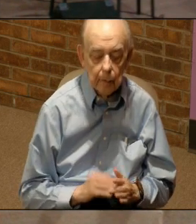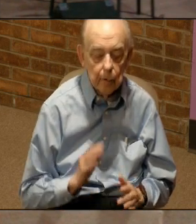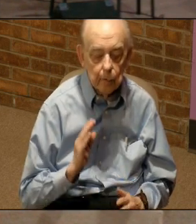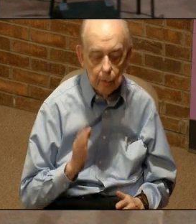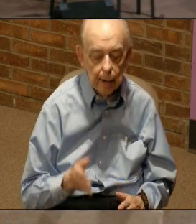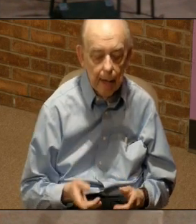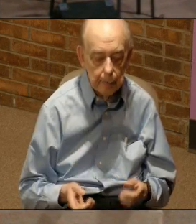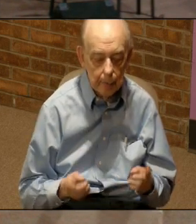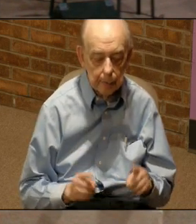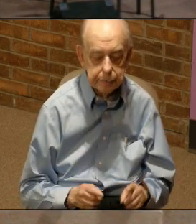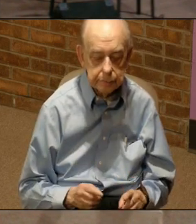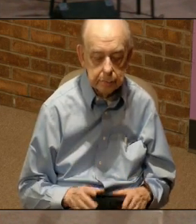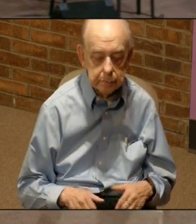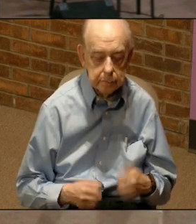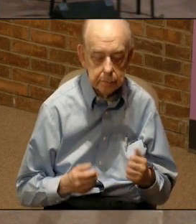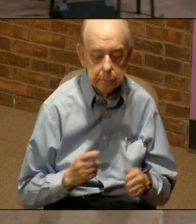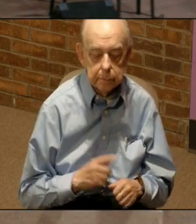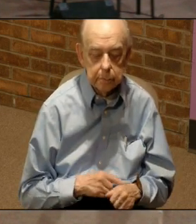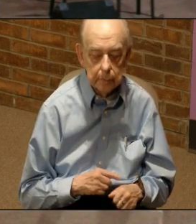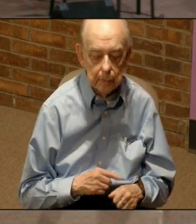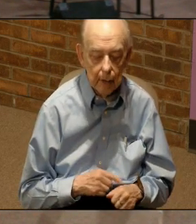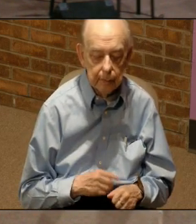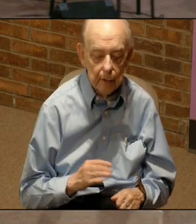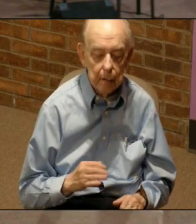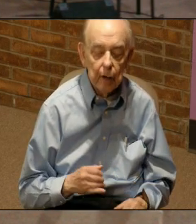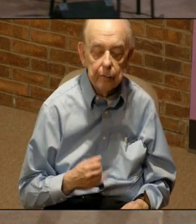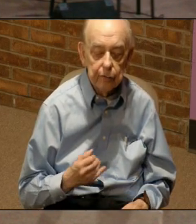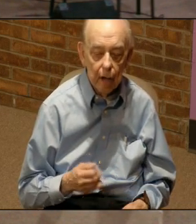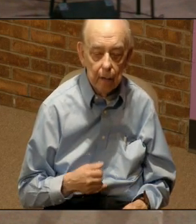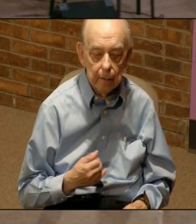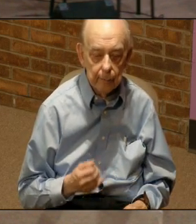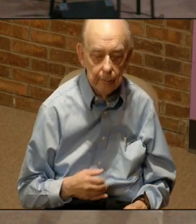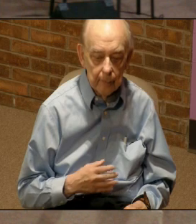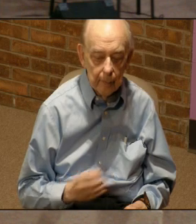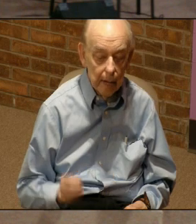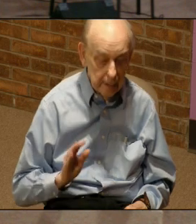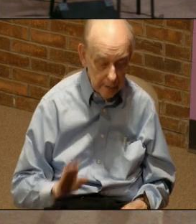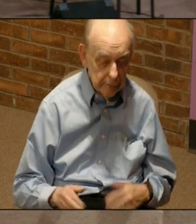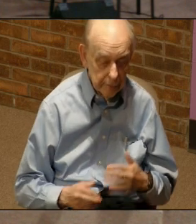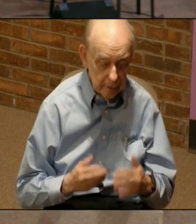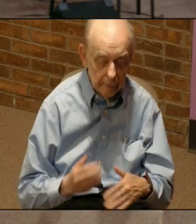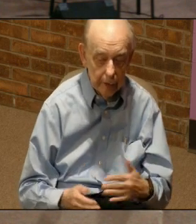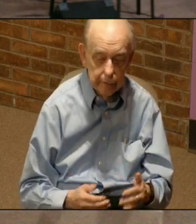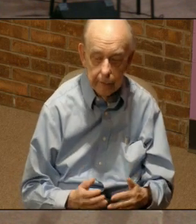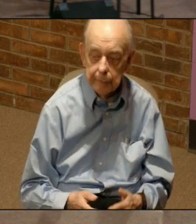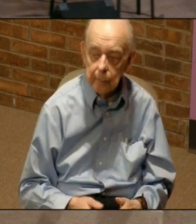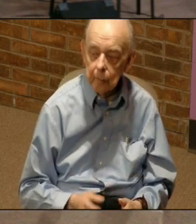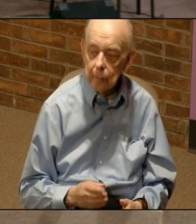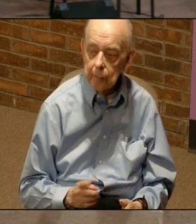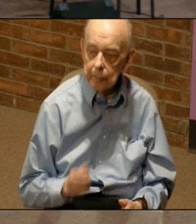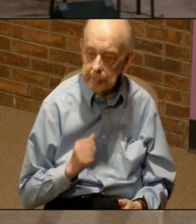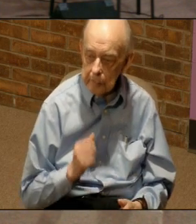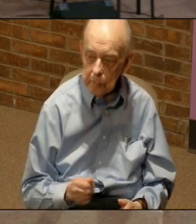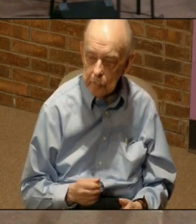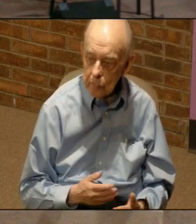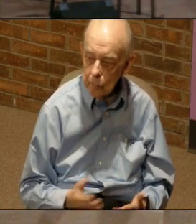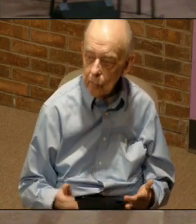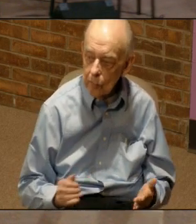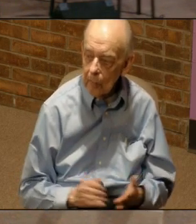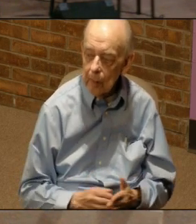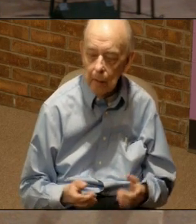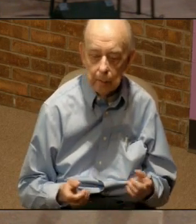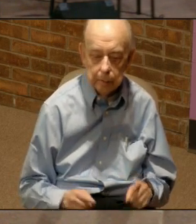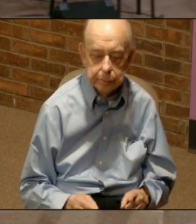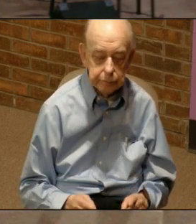to happen in the lifetime of John and his generation. It was not something that's